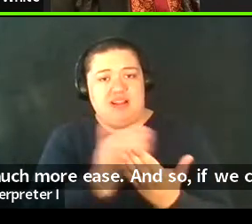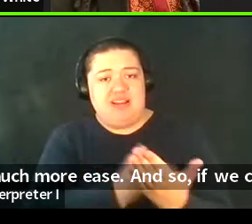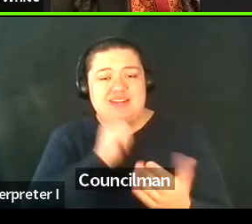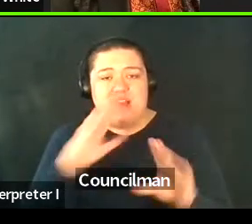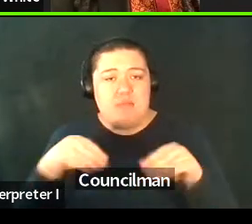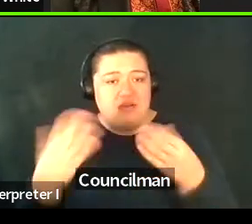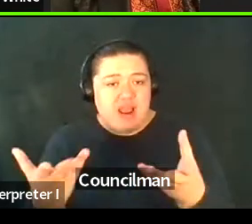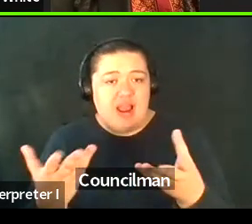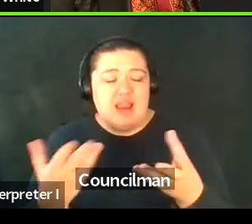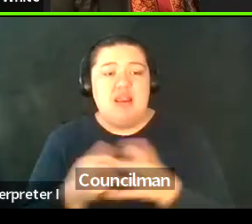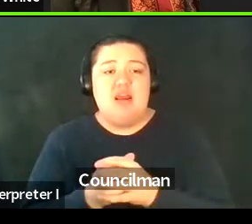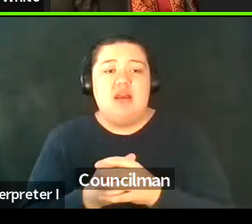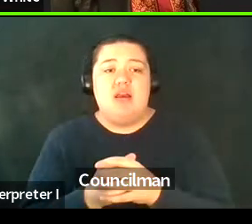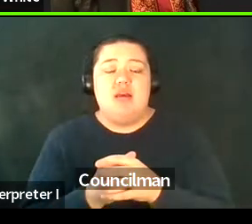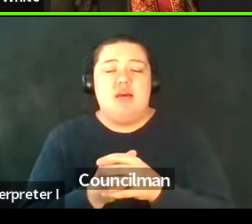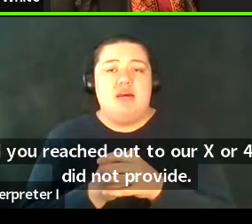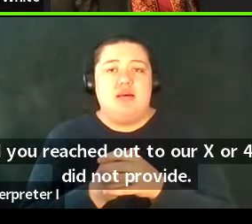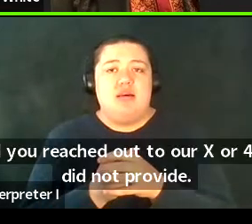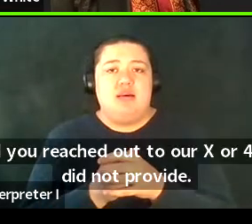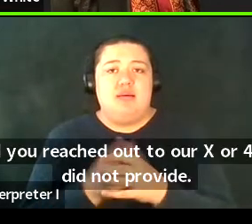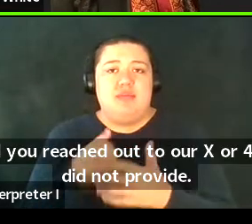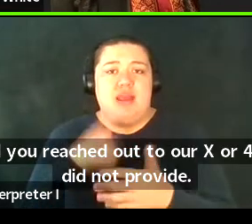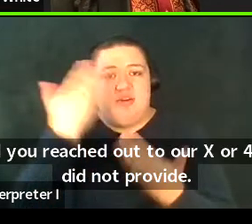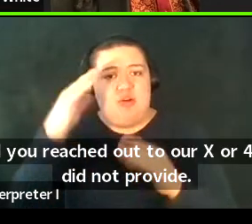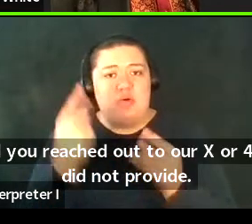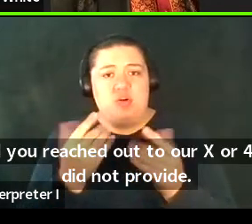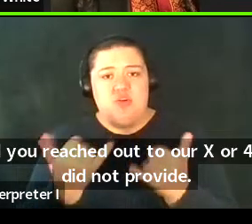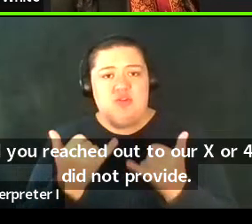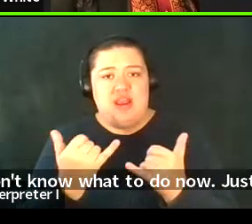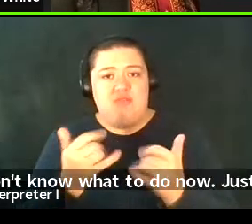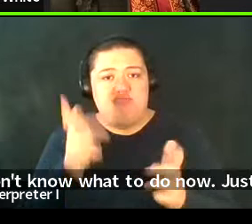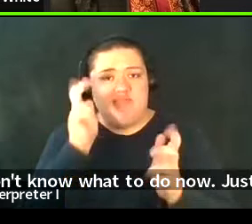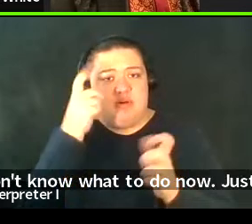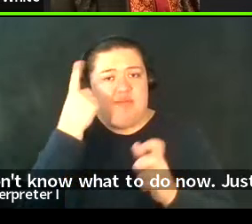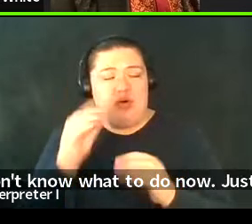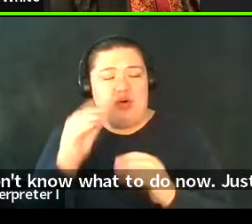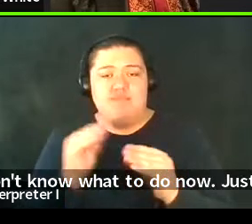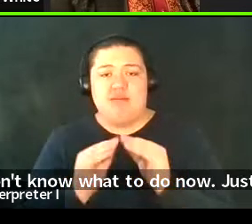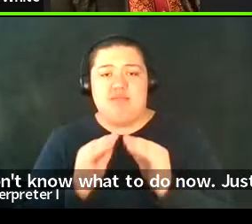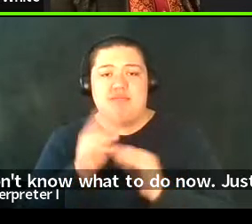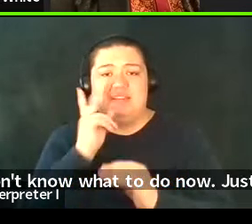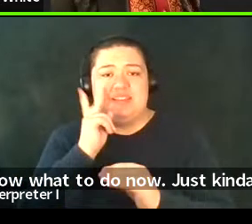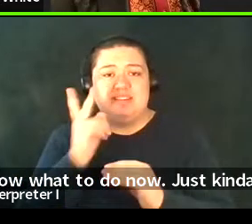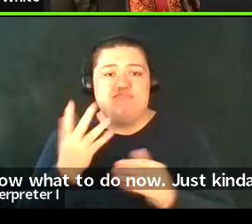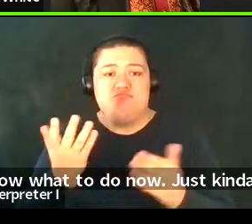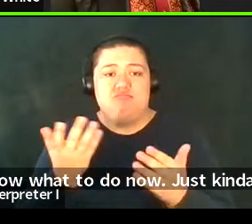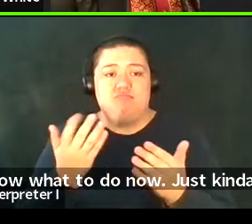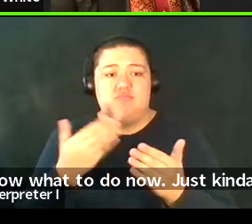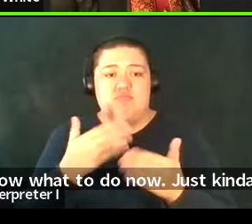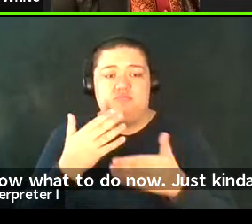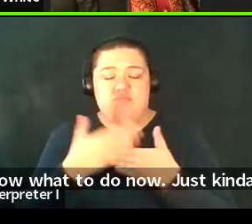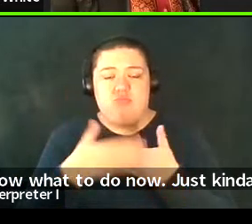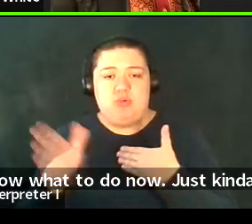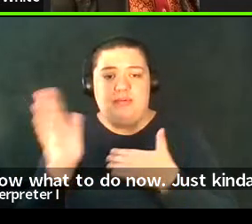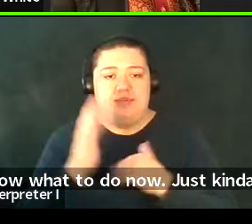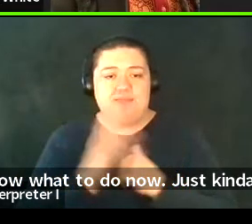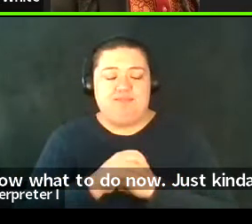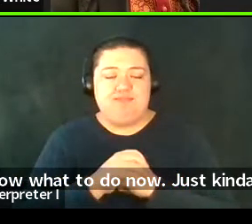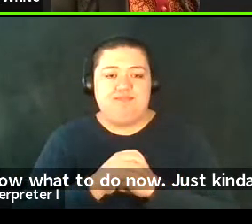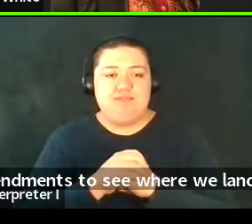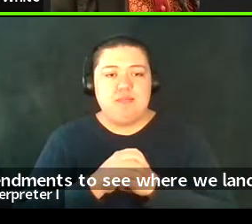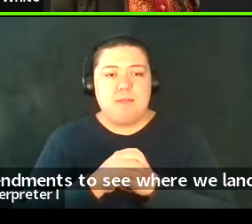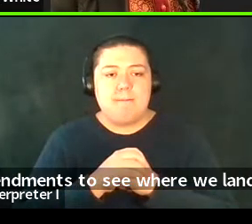provide. So I don't know what to do now. Just kind of listen in for these amendments to see where we land with this.